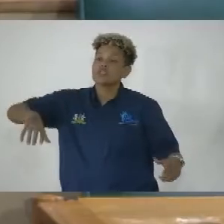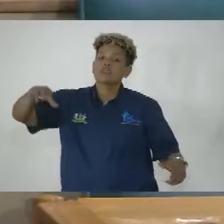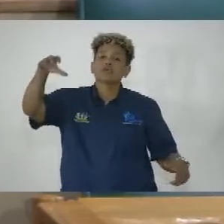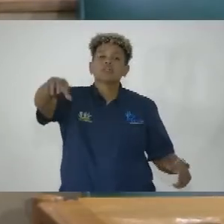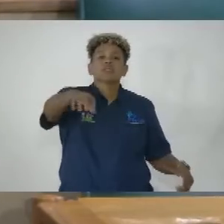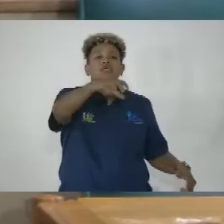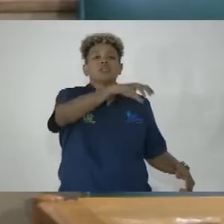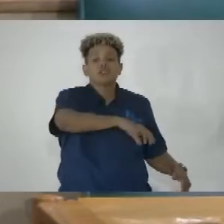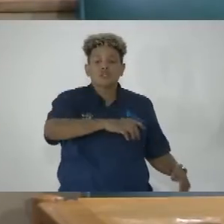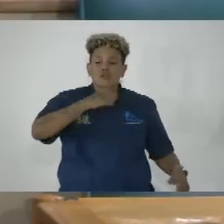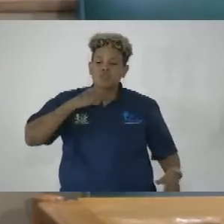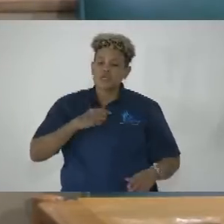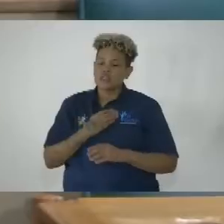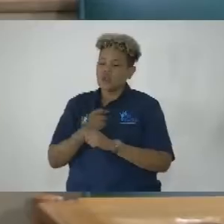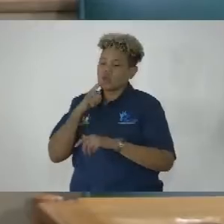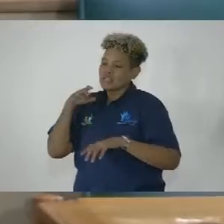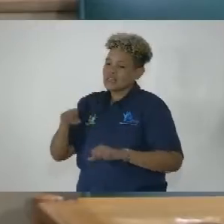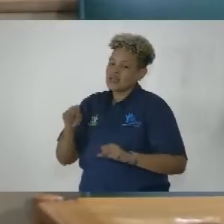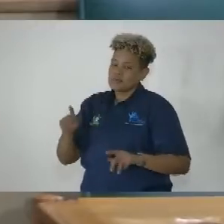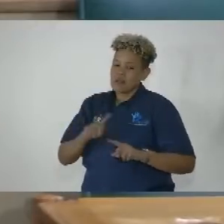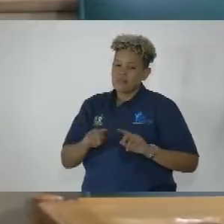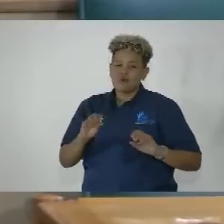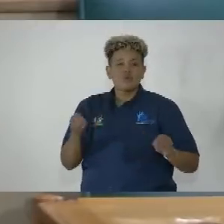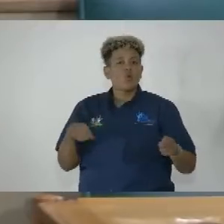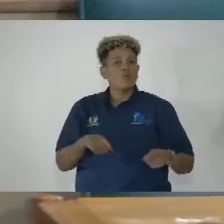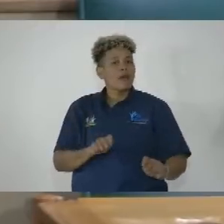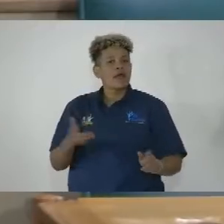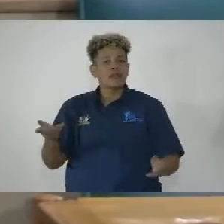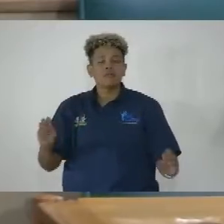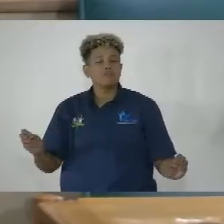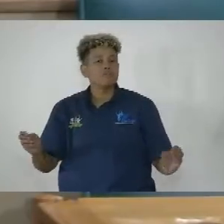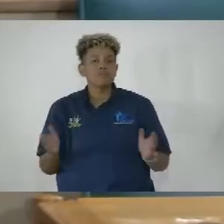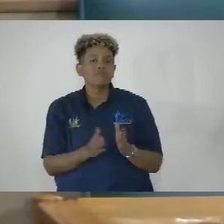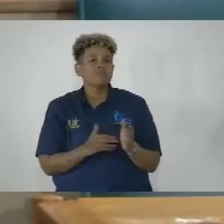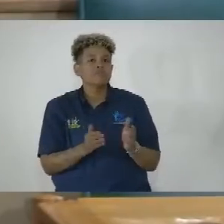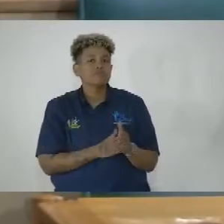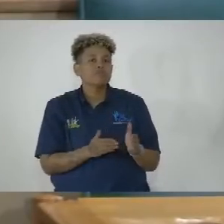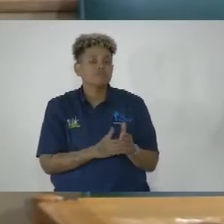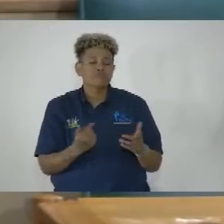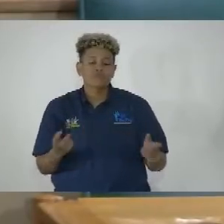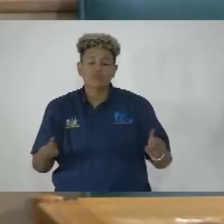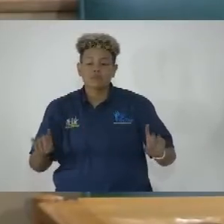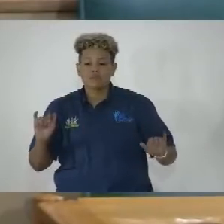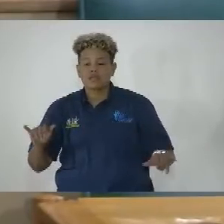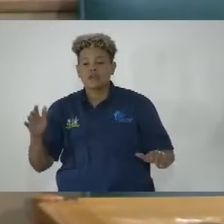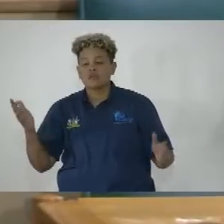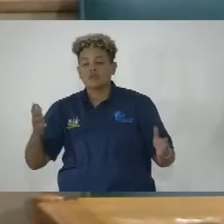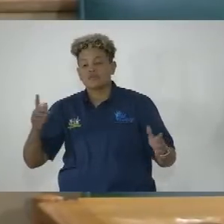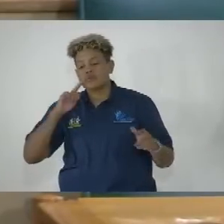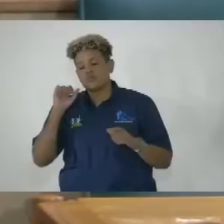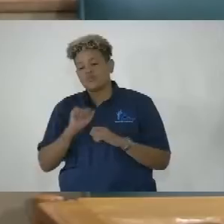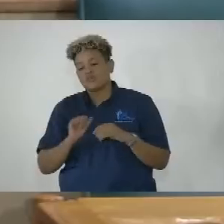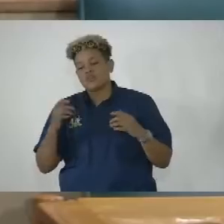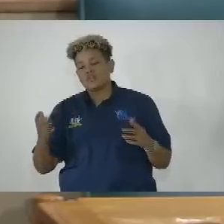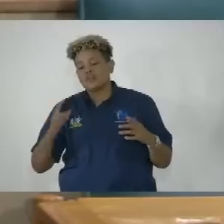that have not been reclaimed, but no mining is taking place. That is really a strategy that they